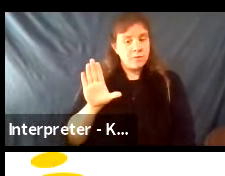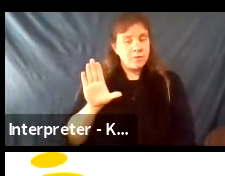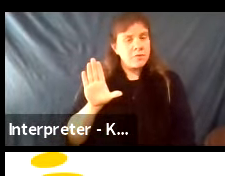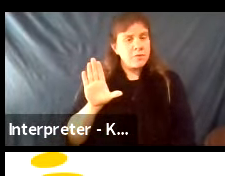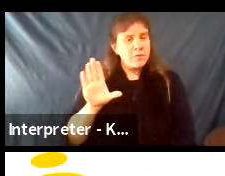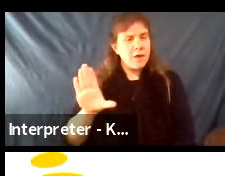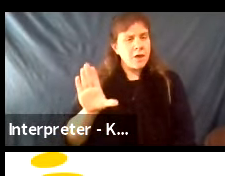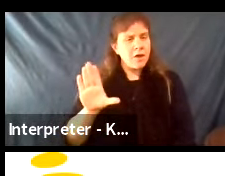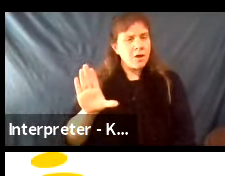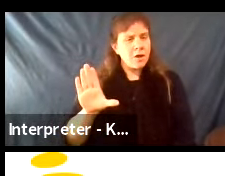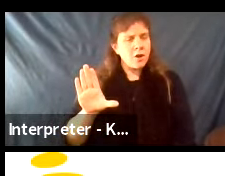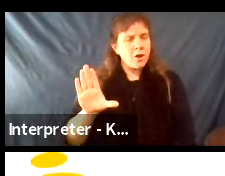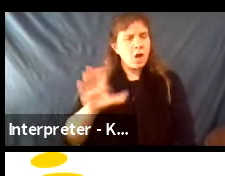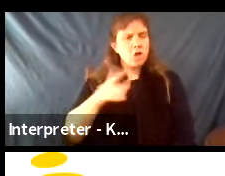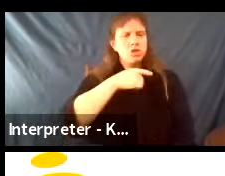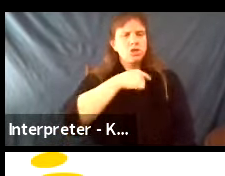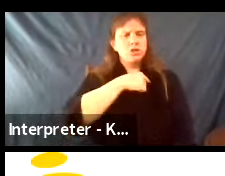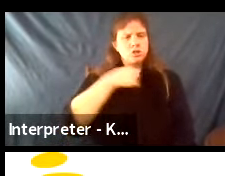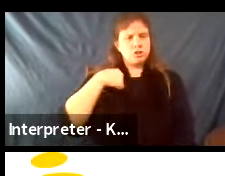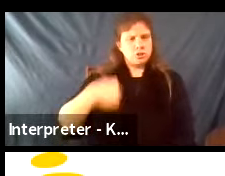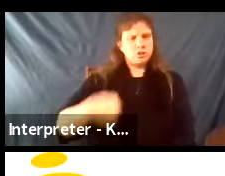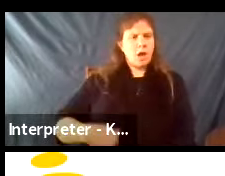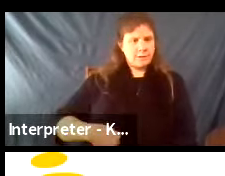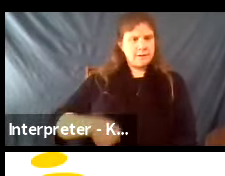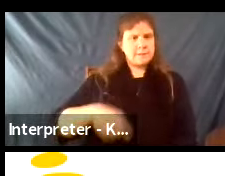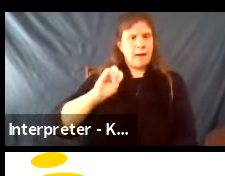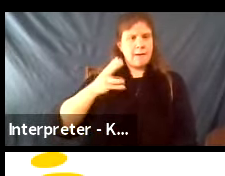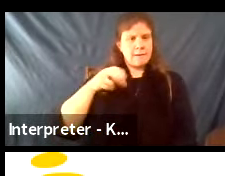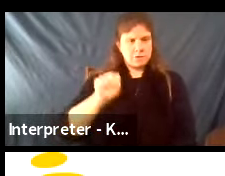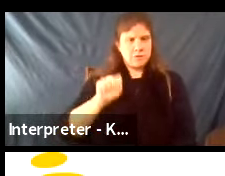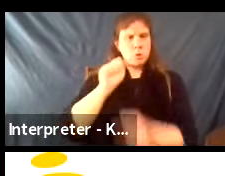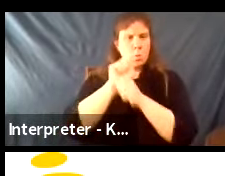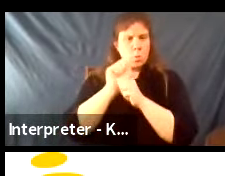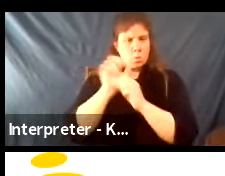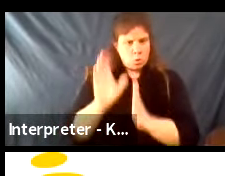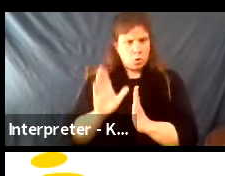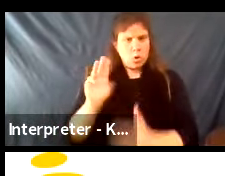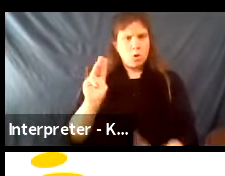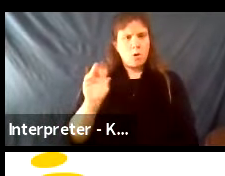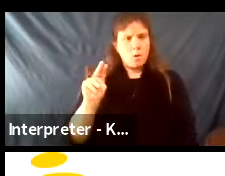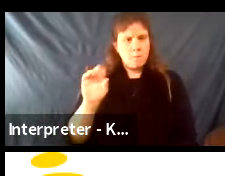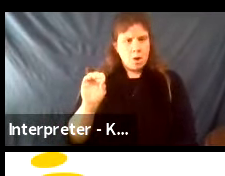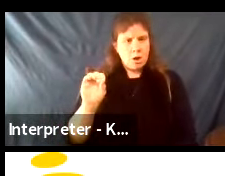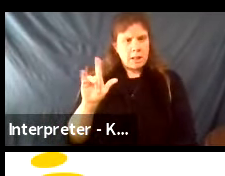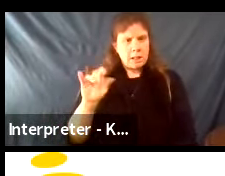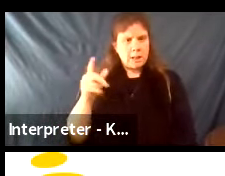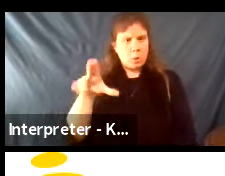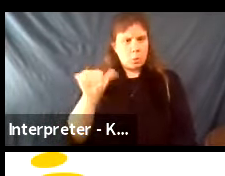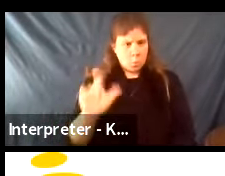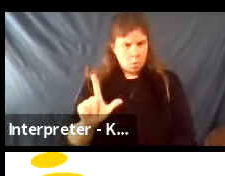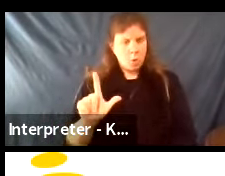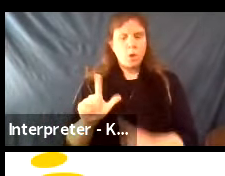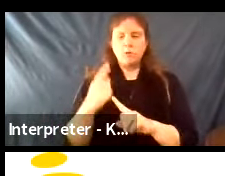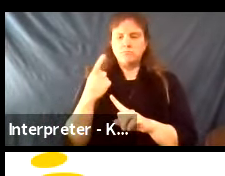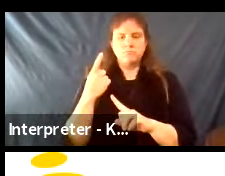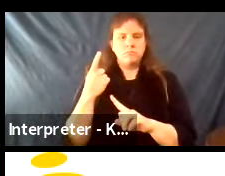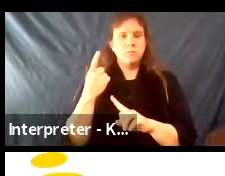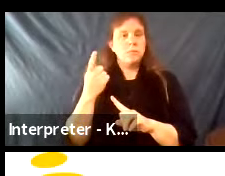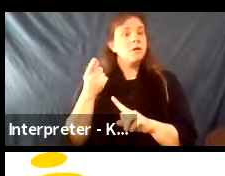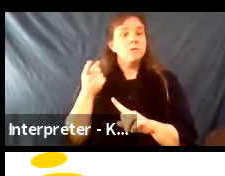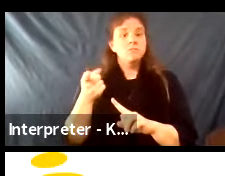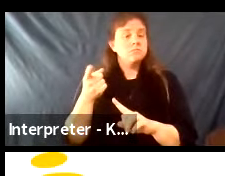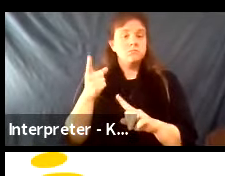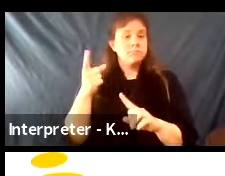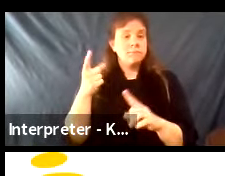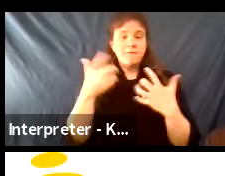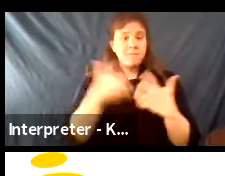Chinese IHSS worker. So they fall right into 1A. They didn't have problems. They weren't turned away. So that was great. They didn't know how to get to the testing site or